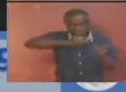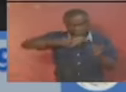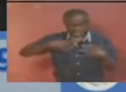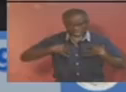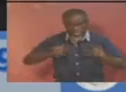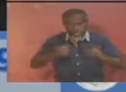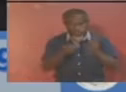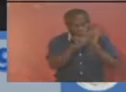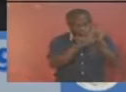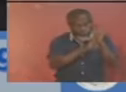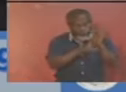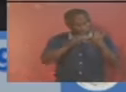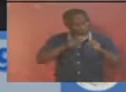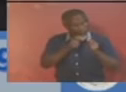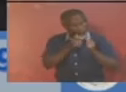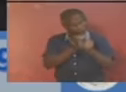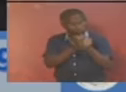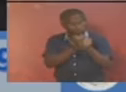and,